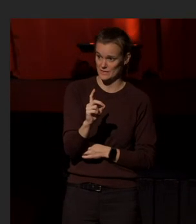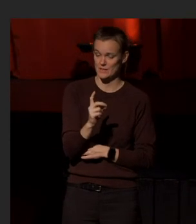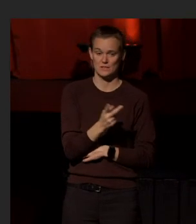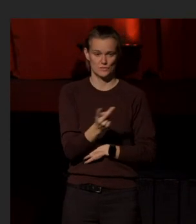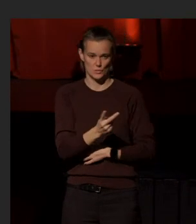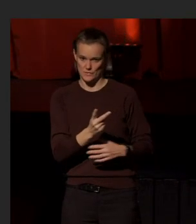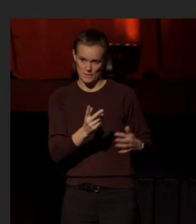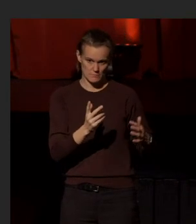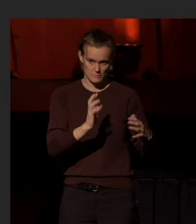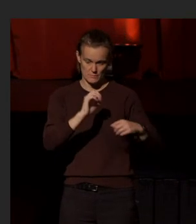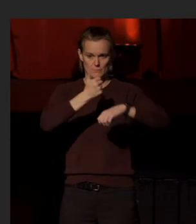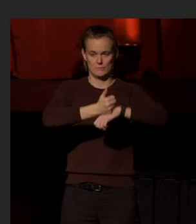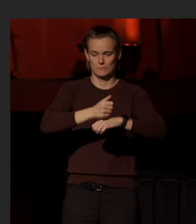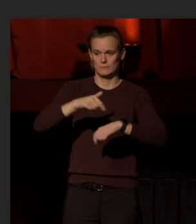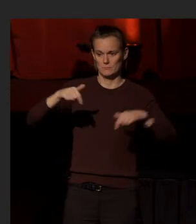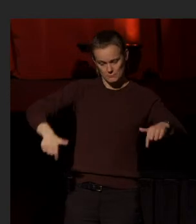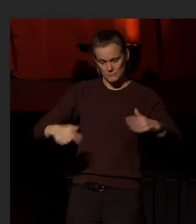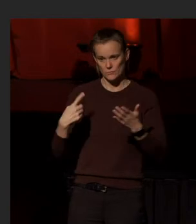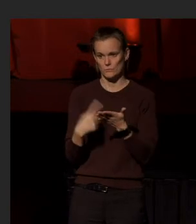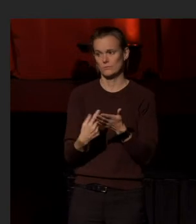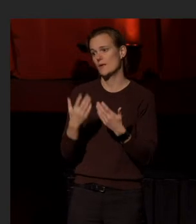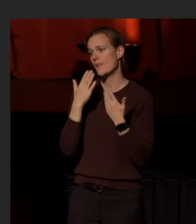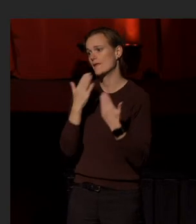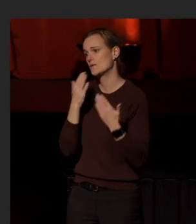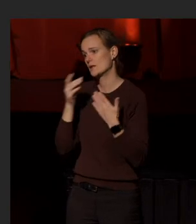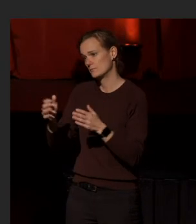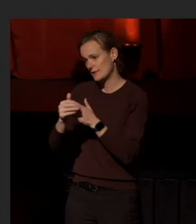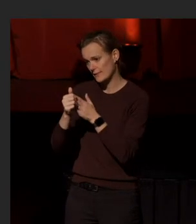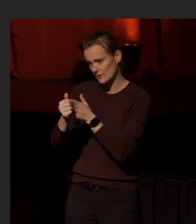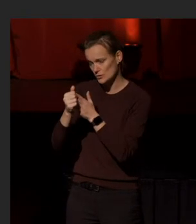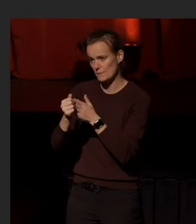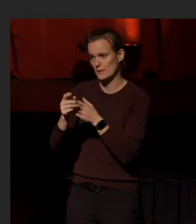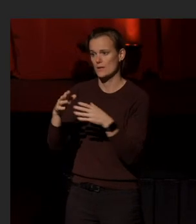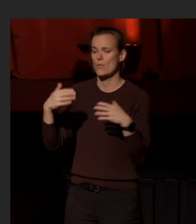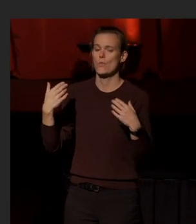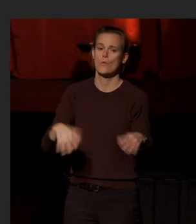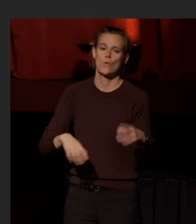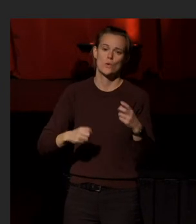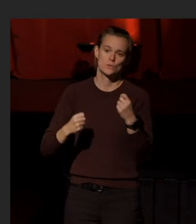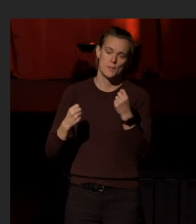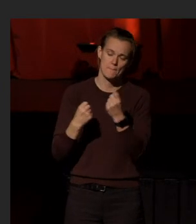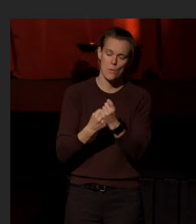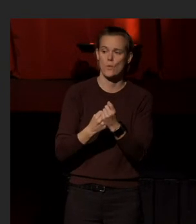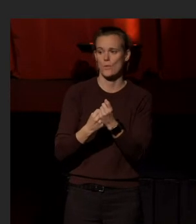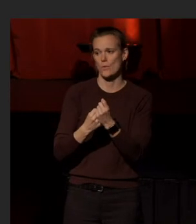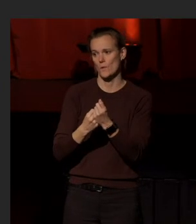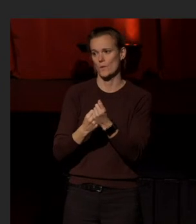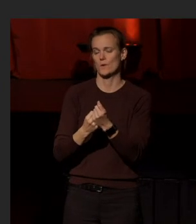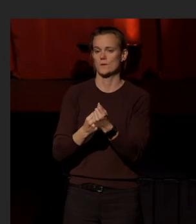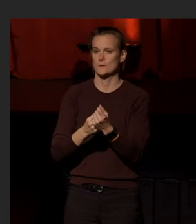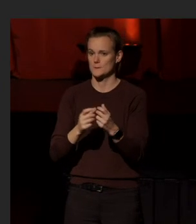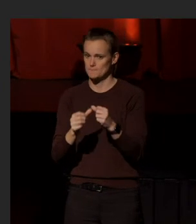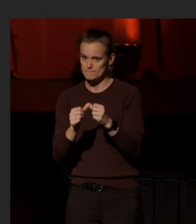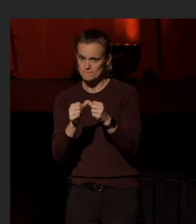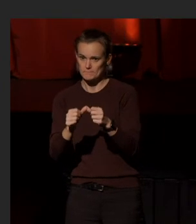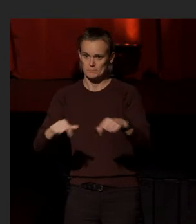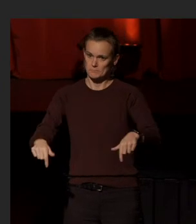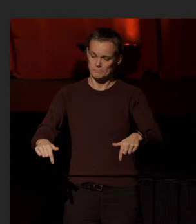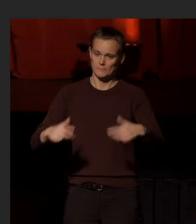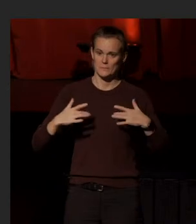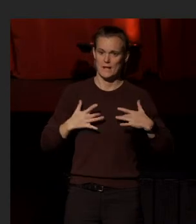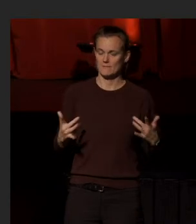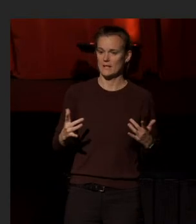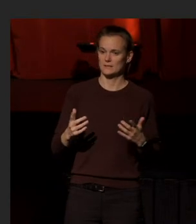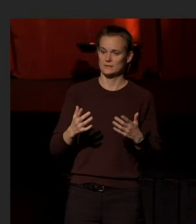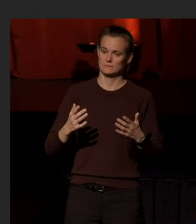Conversations. Thank you to his leadership and the generous support he has secured. Dalhousie is the home to this series, which is